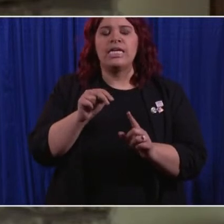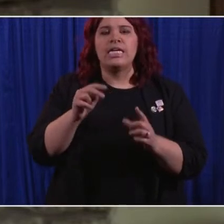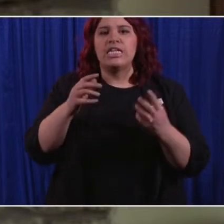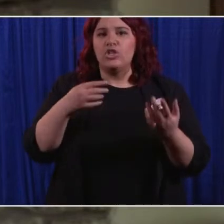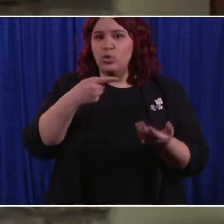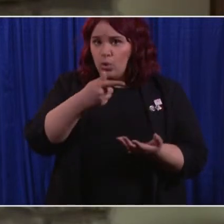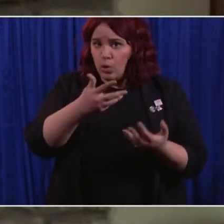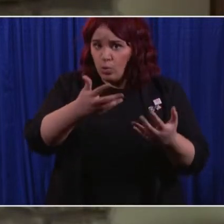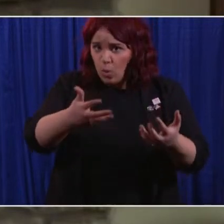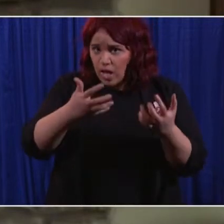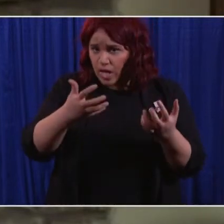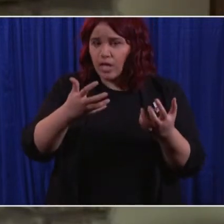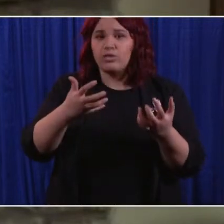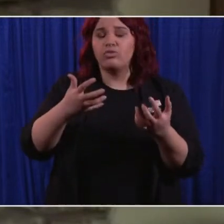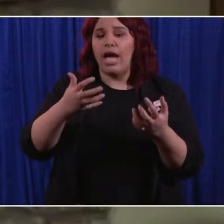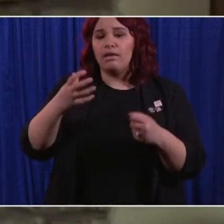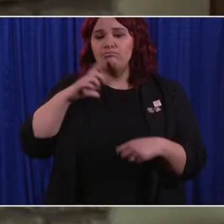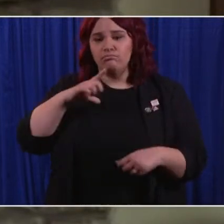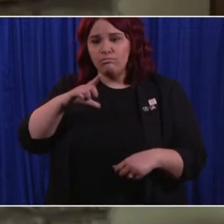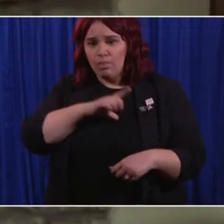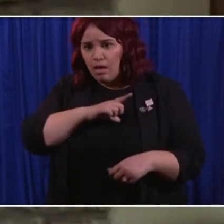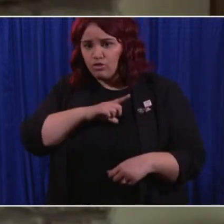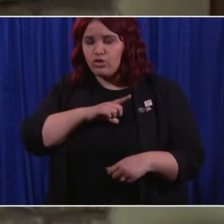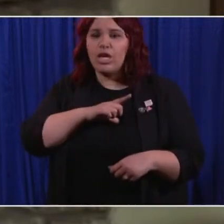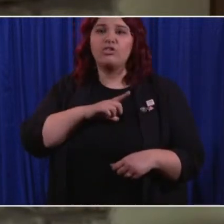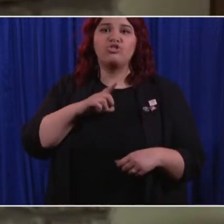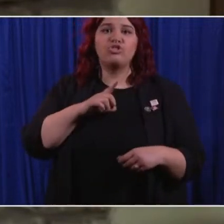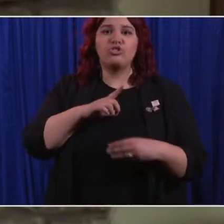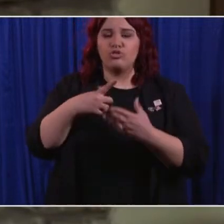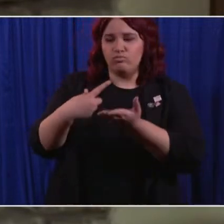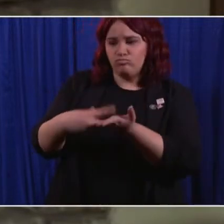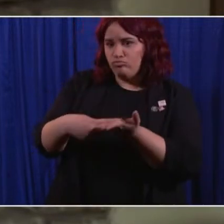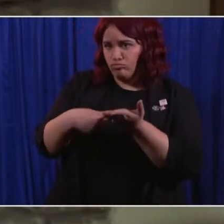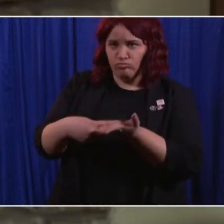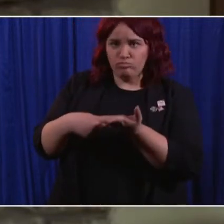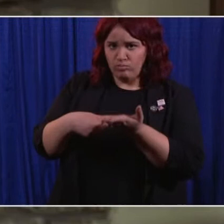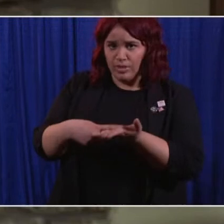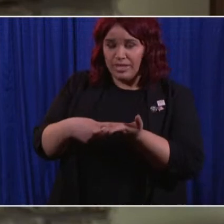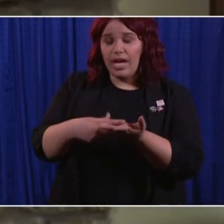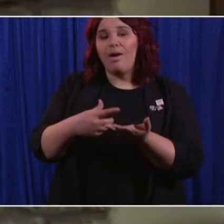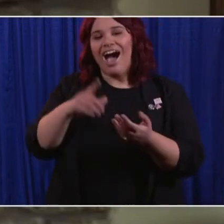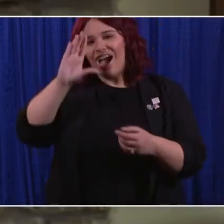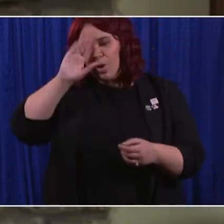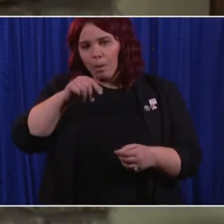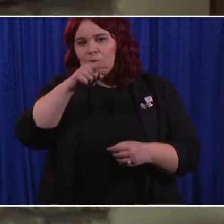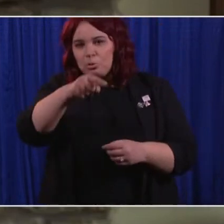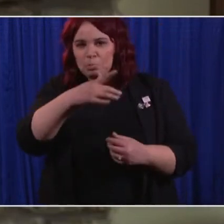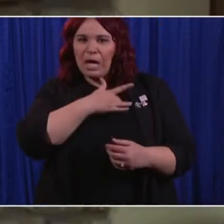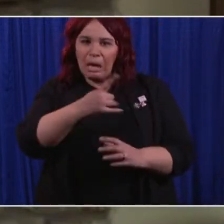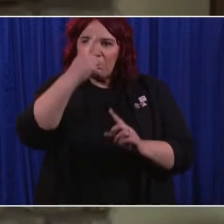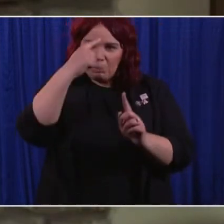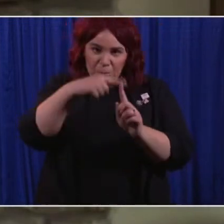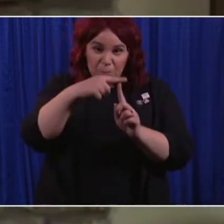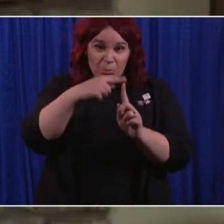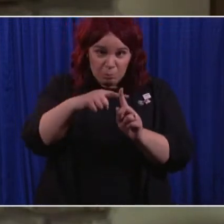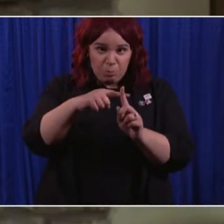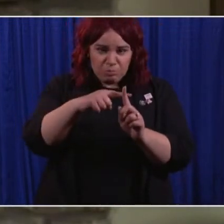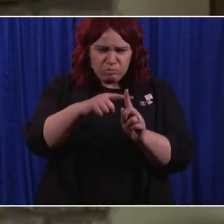with lawmakers, other than being an optimist, do you